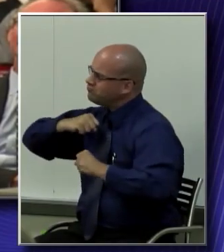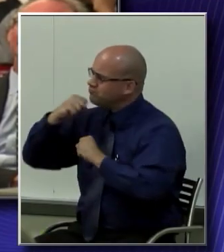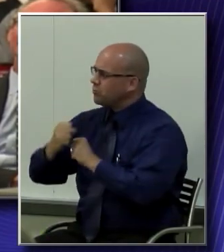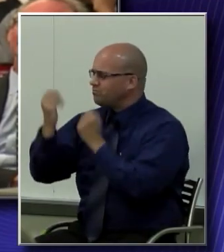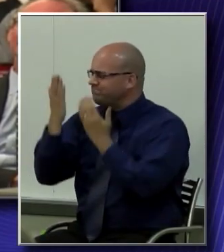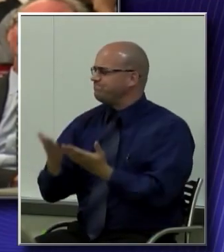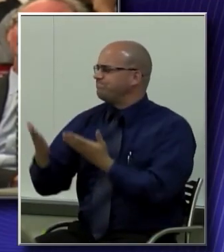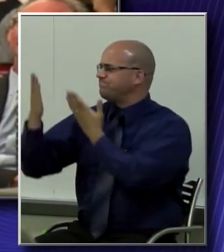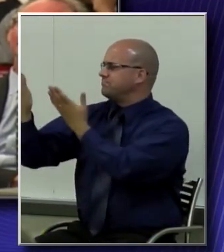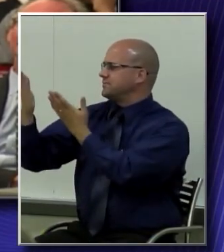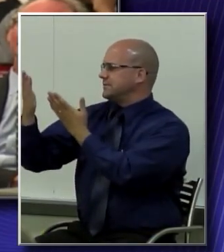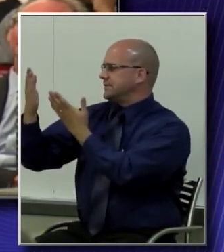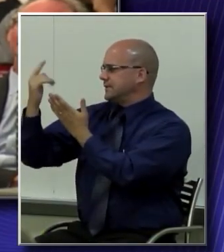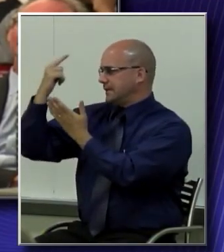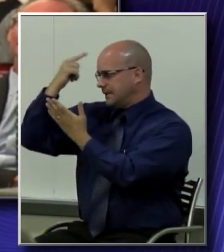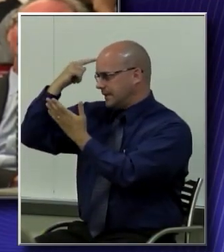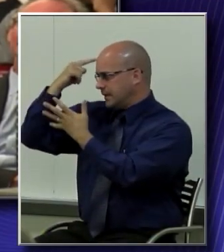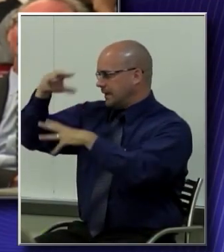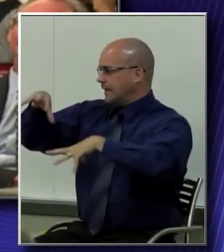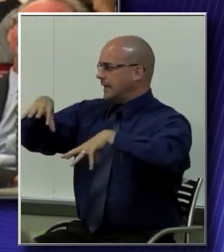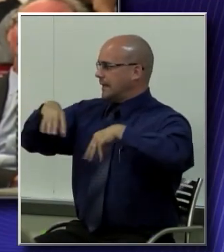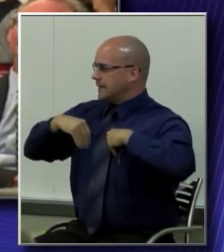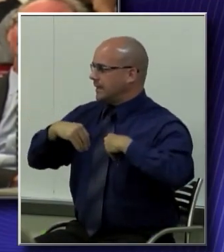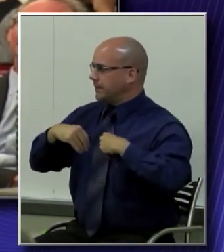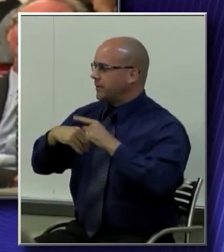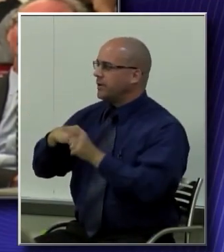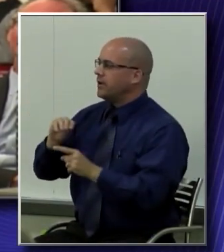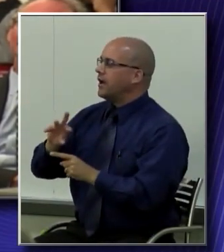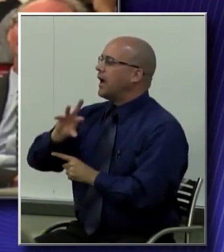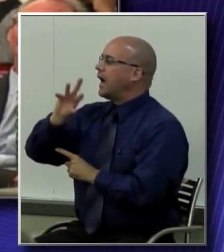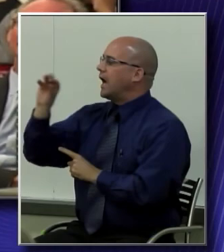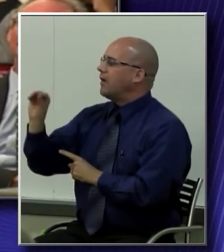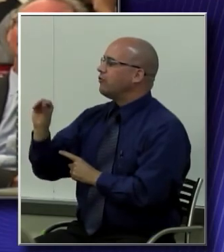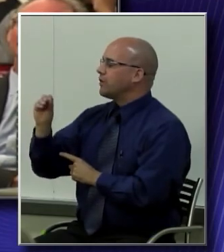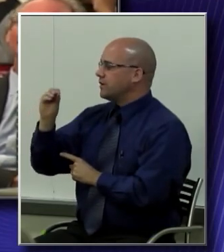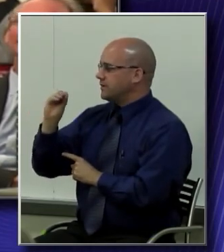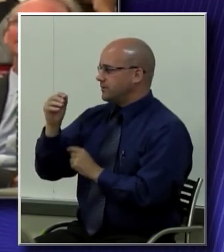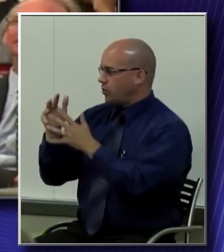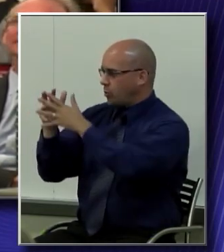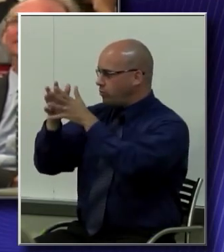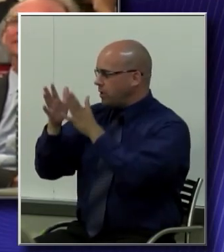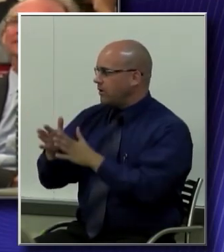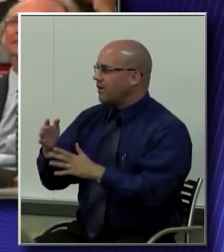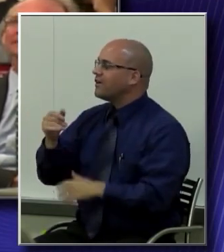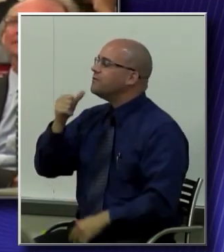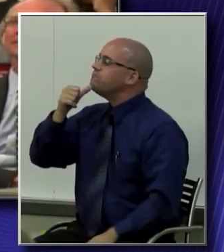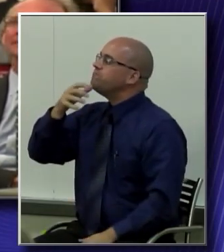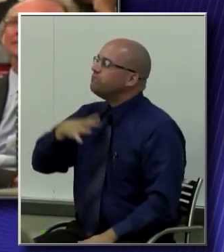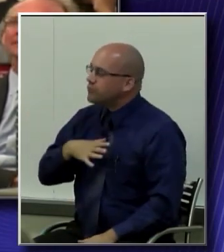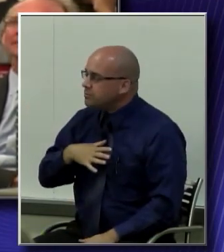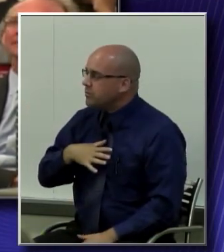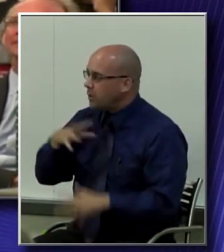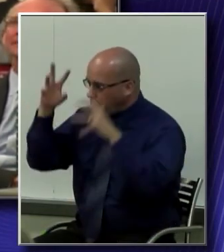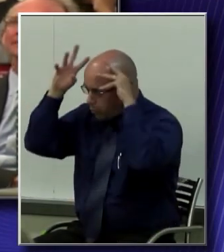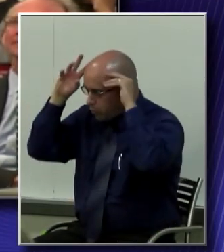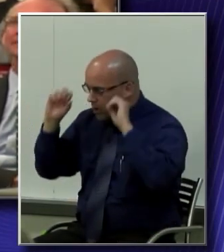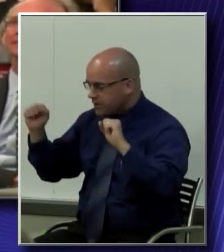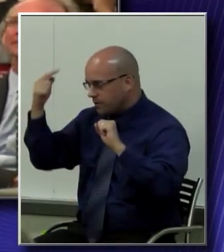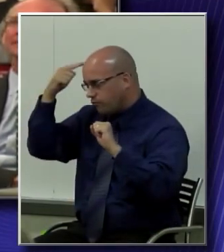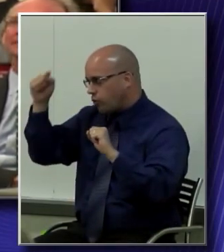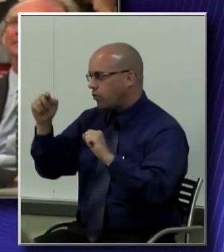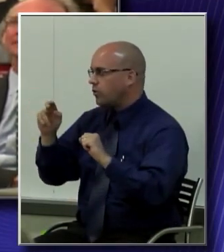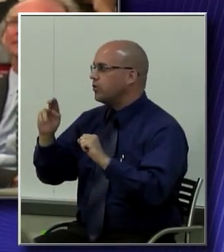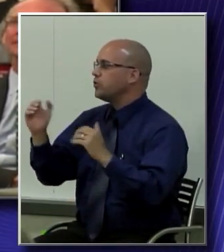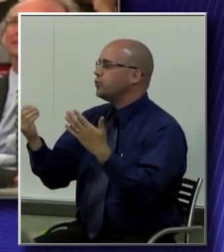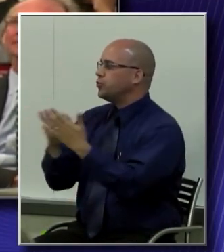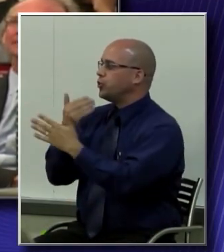consider hiring an African-American female president of the system, who I